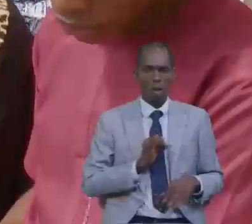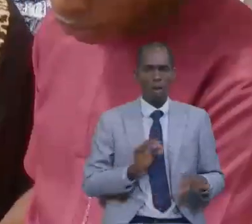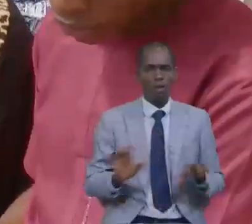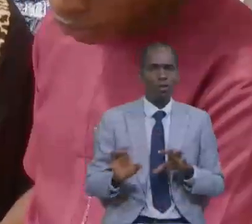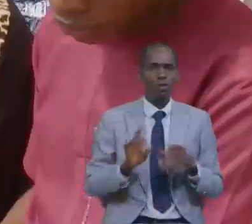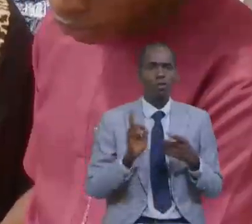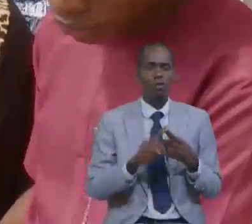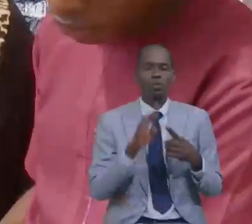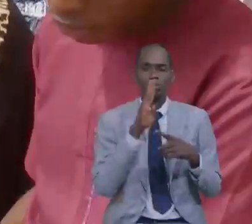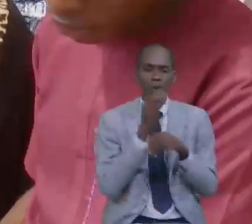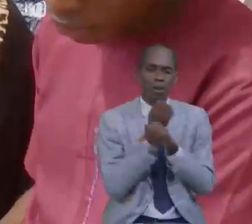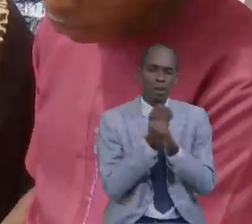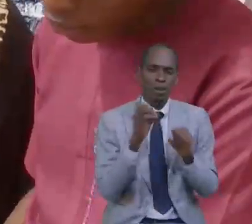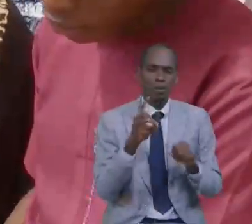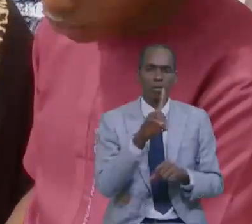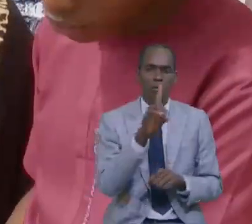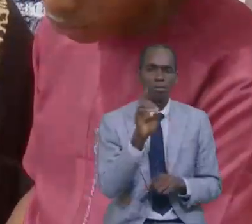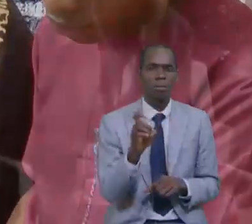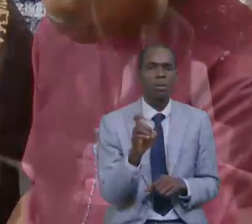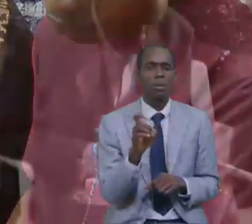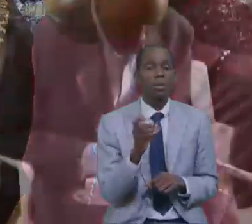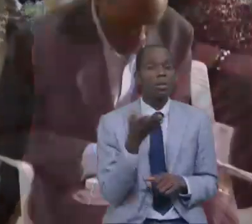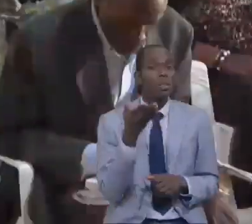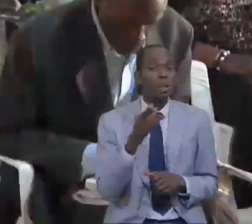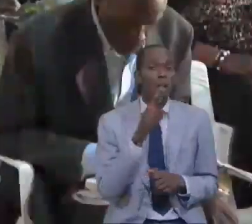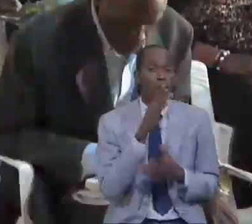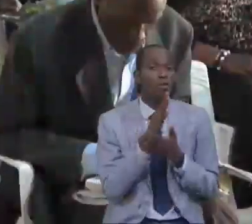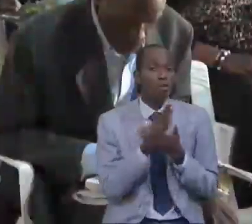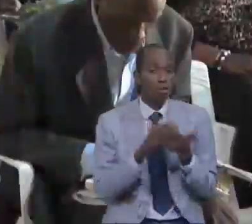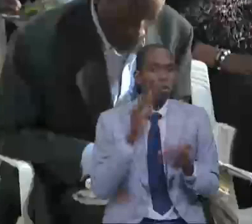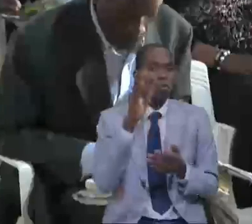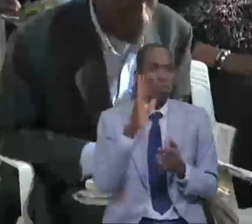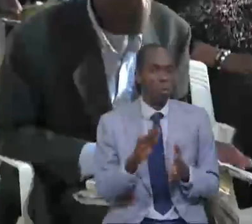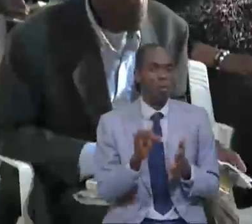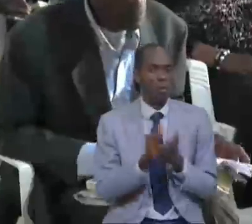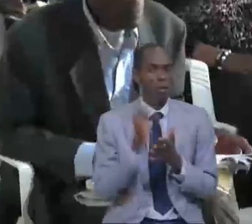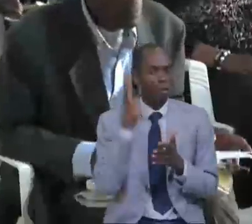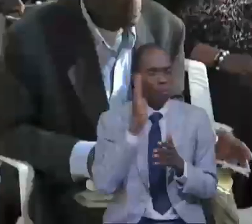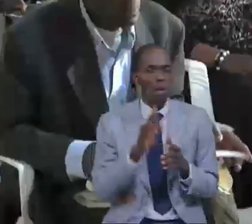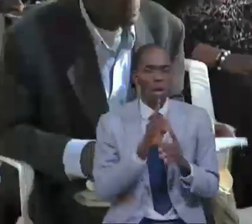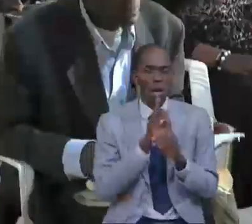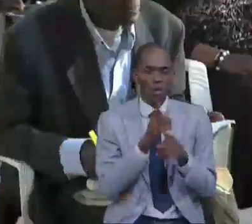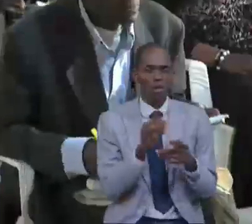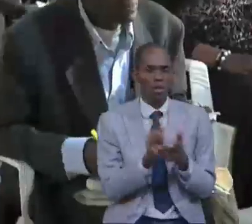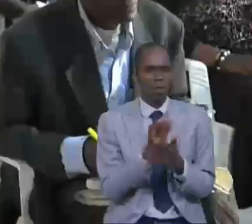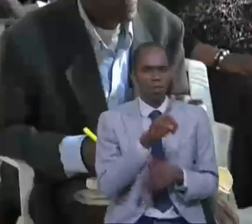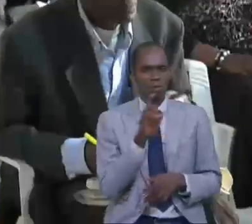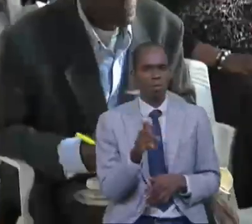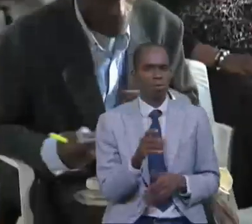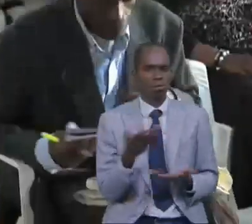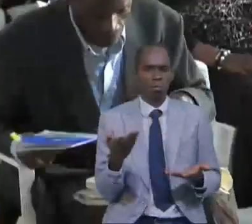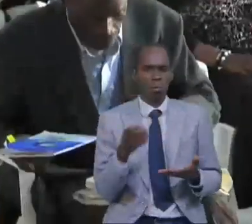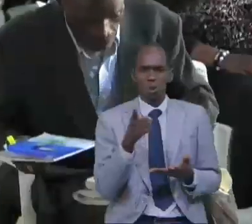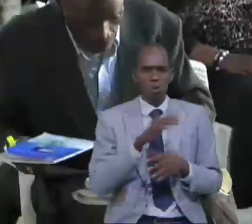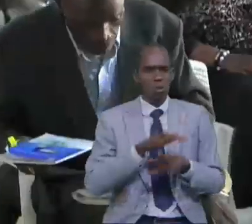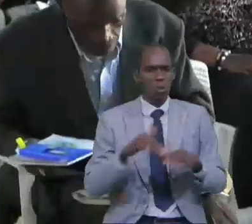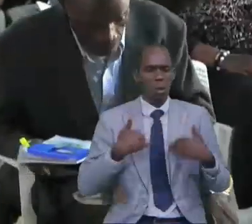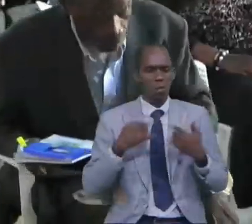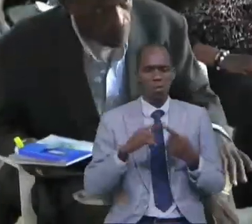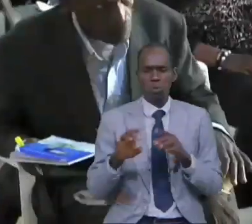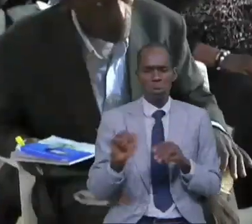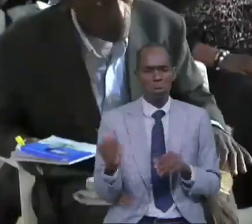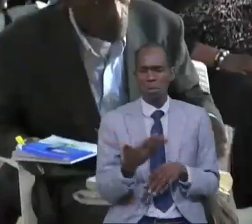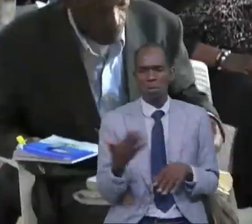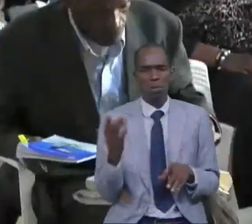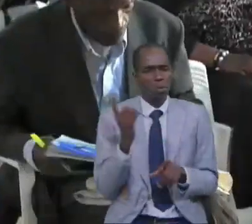do nothing. Just accept. You do nothing. Just hold on to it that you are saved.